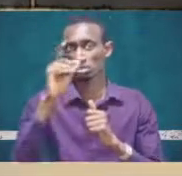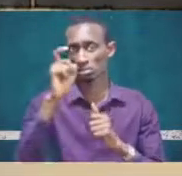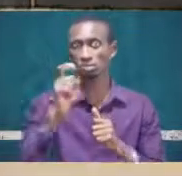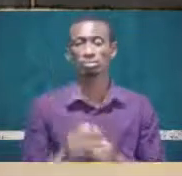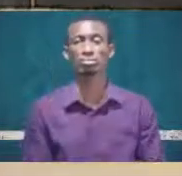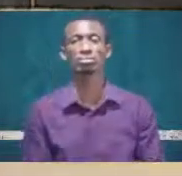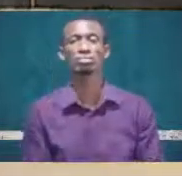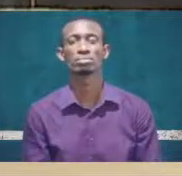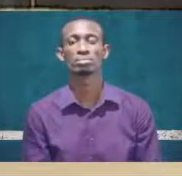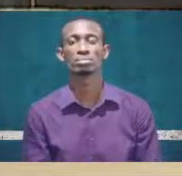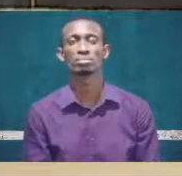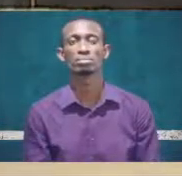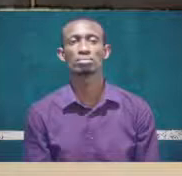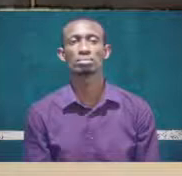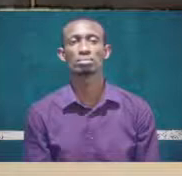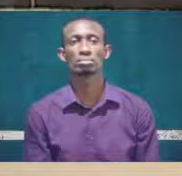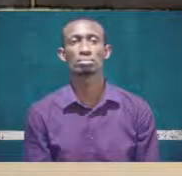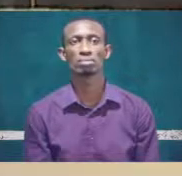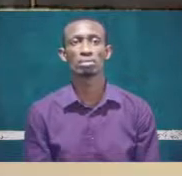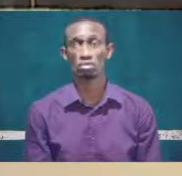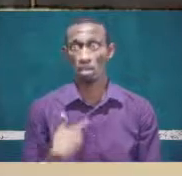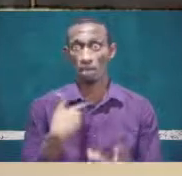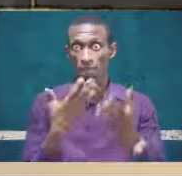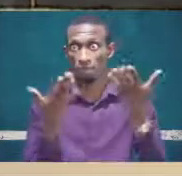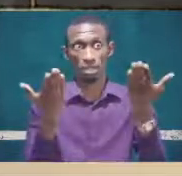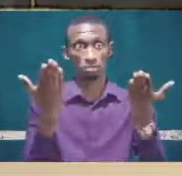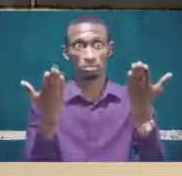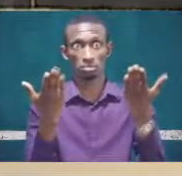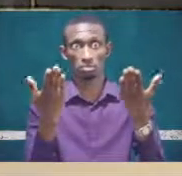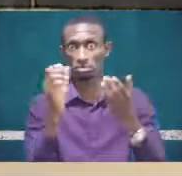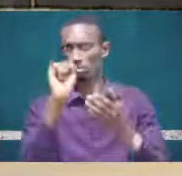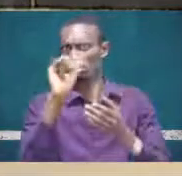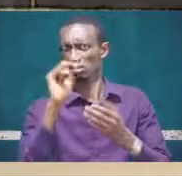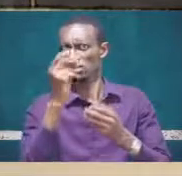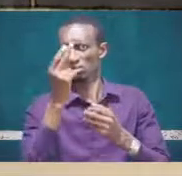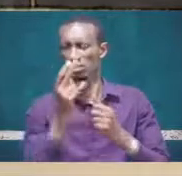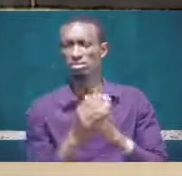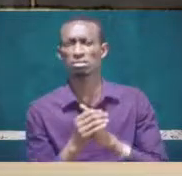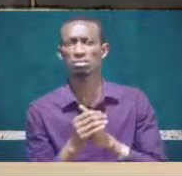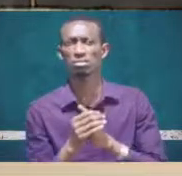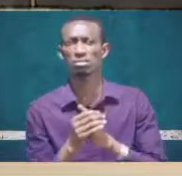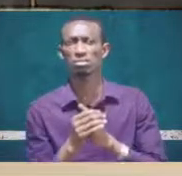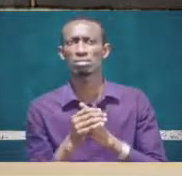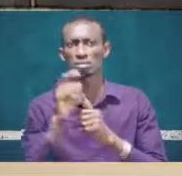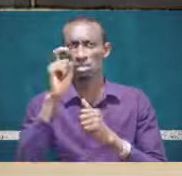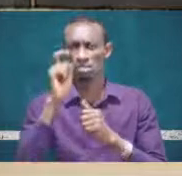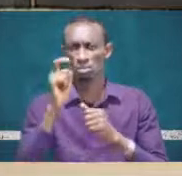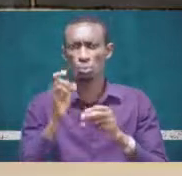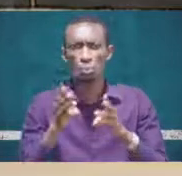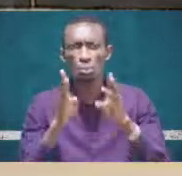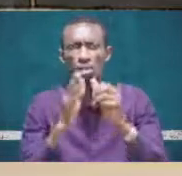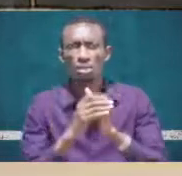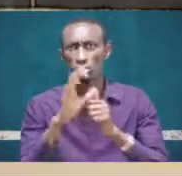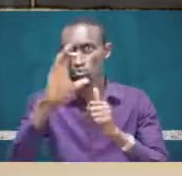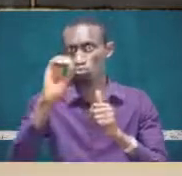dx. And I express sine squared x in terms of cosine squared of